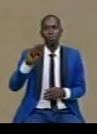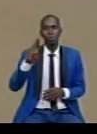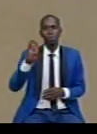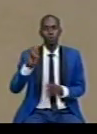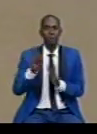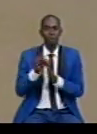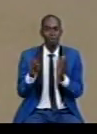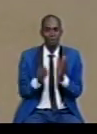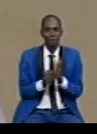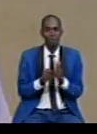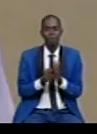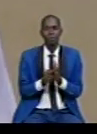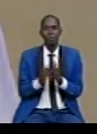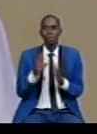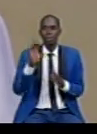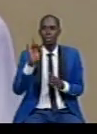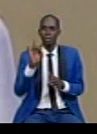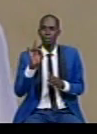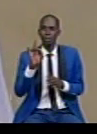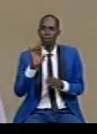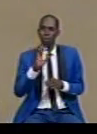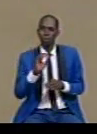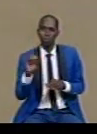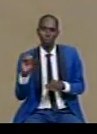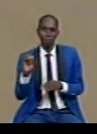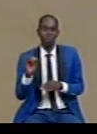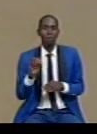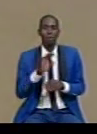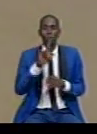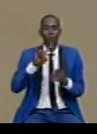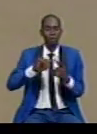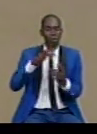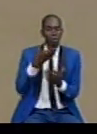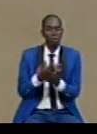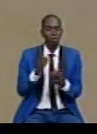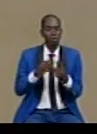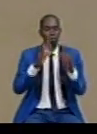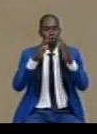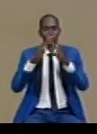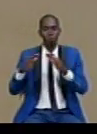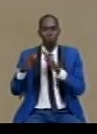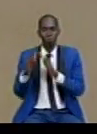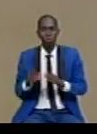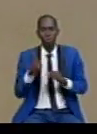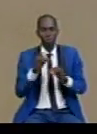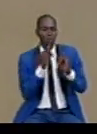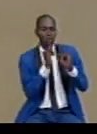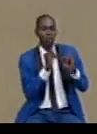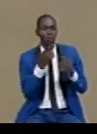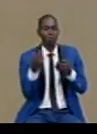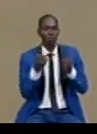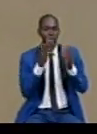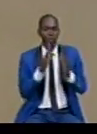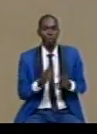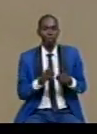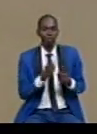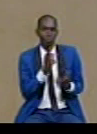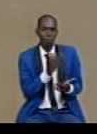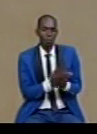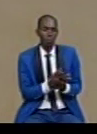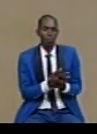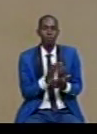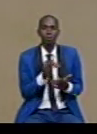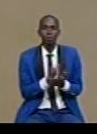8 o'clock. When we got to the town, I instructed the driver to park so that we could